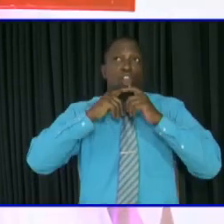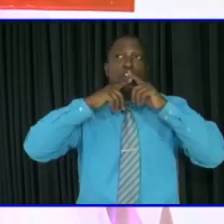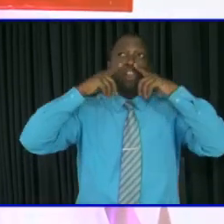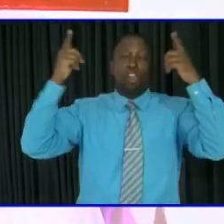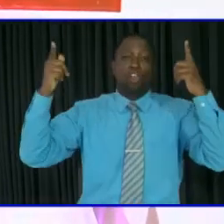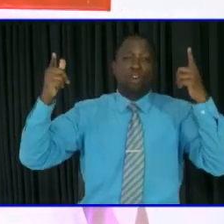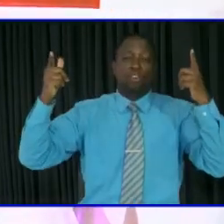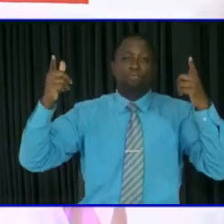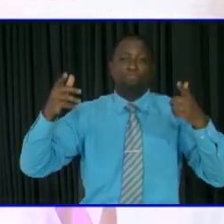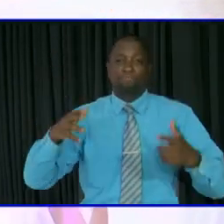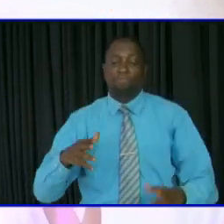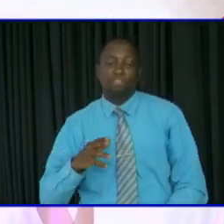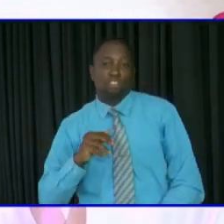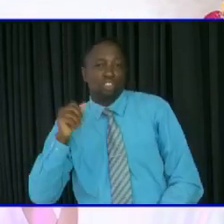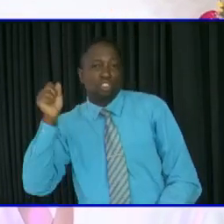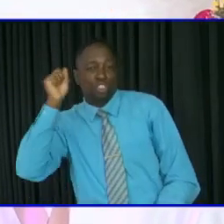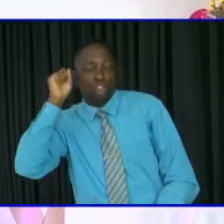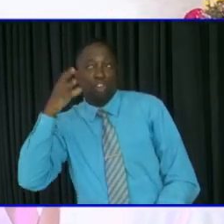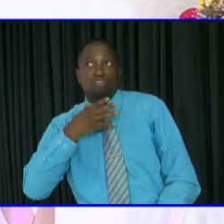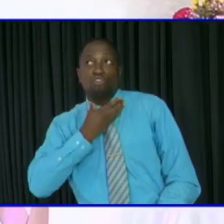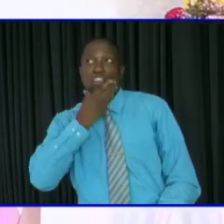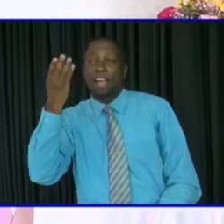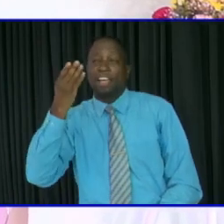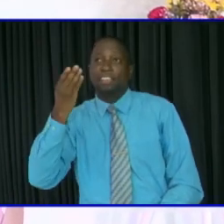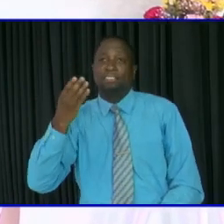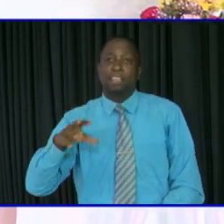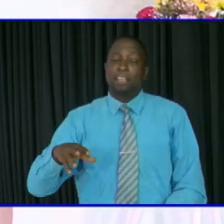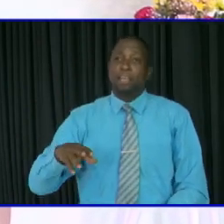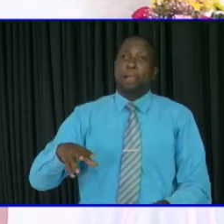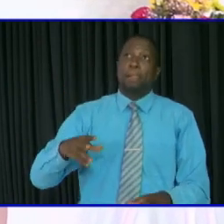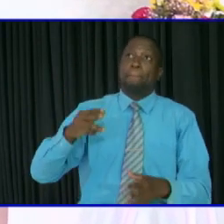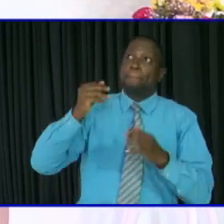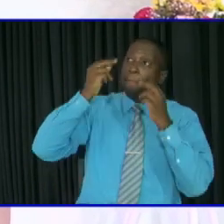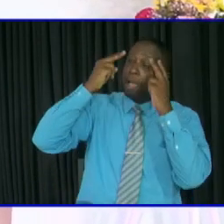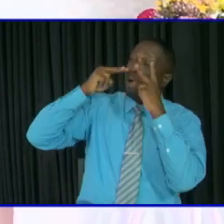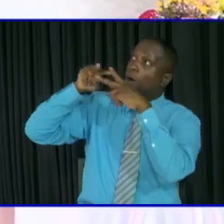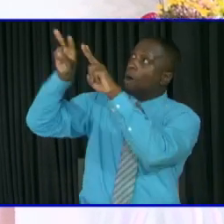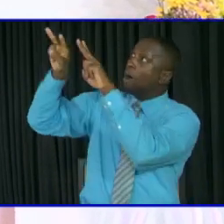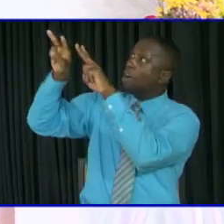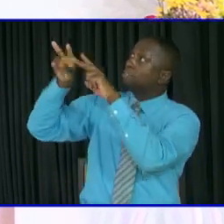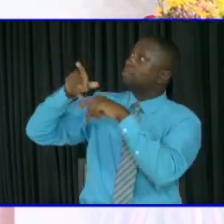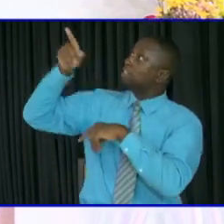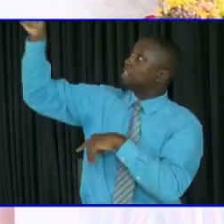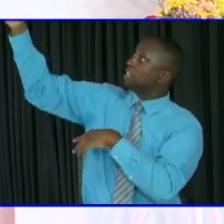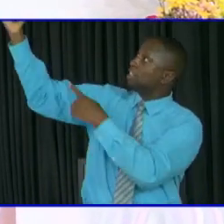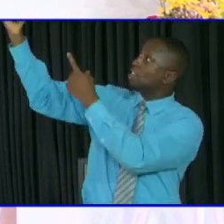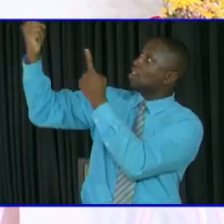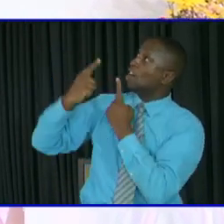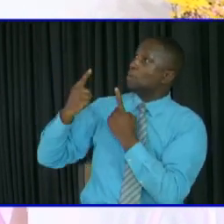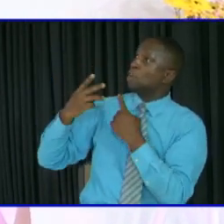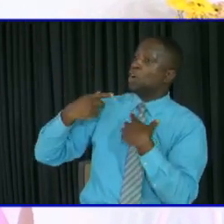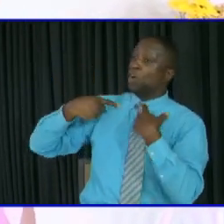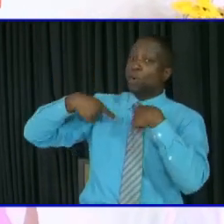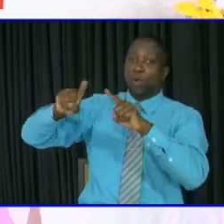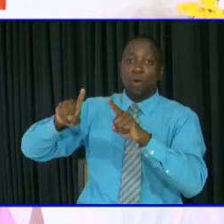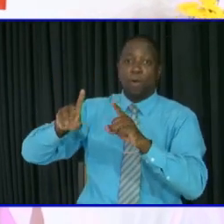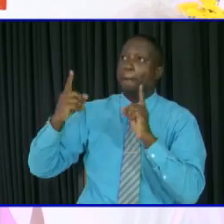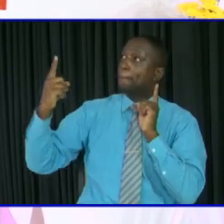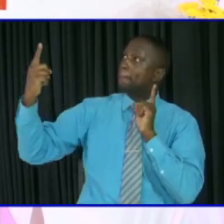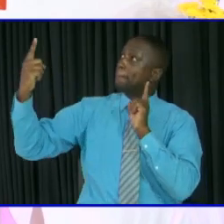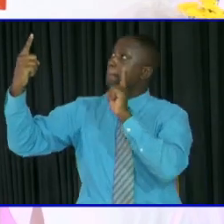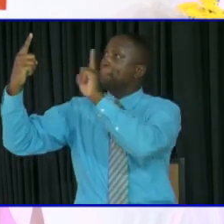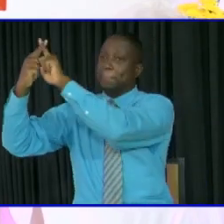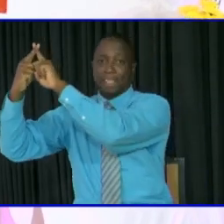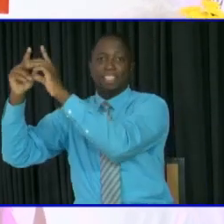is being made. Behold, the bridegroom cometh. Go ye out to meet him. What kind